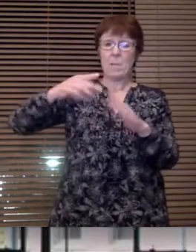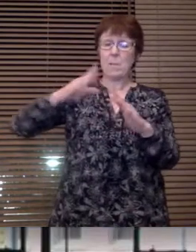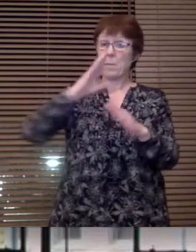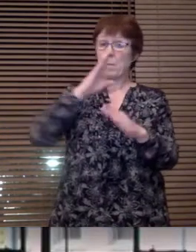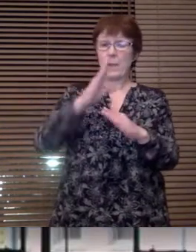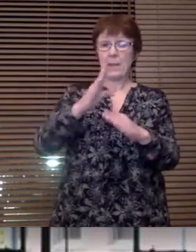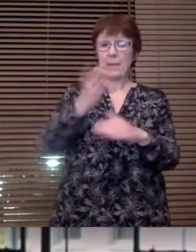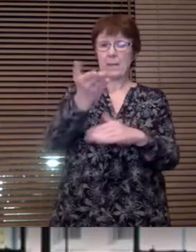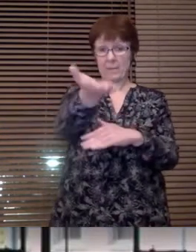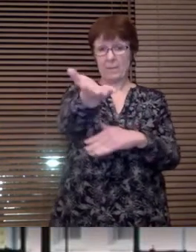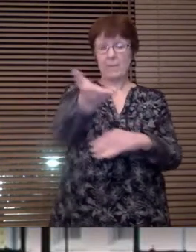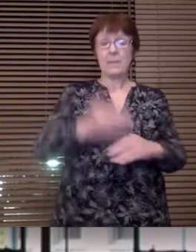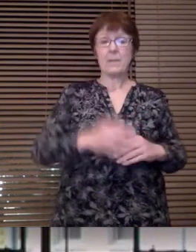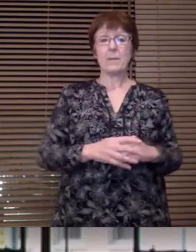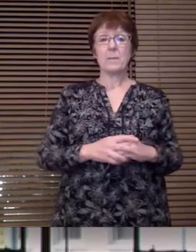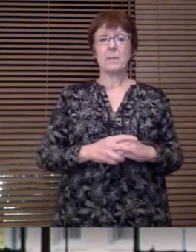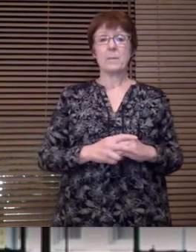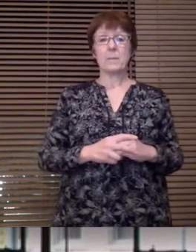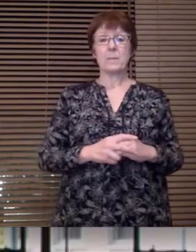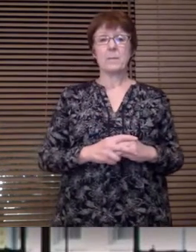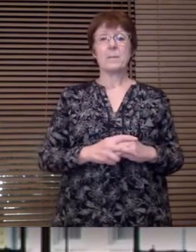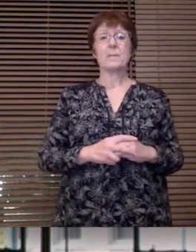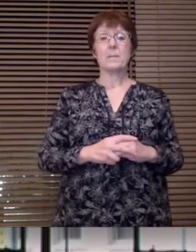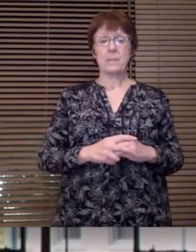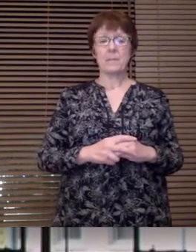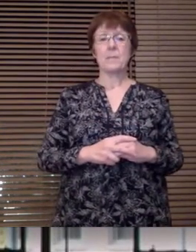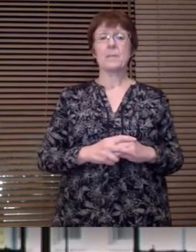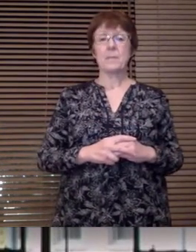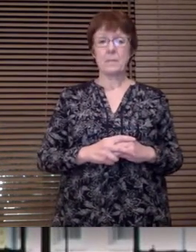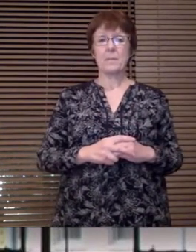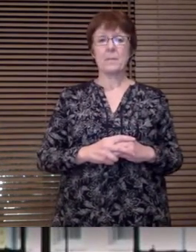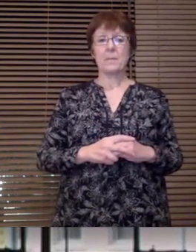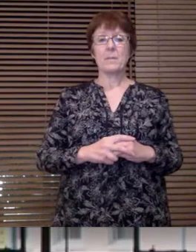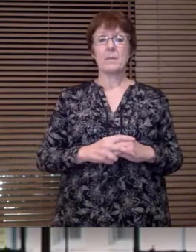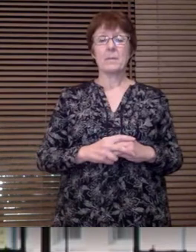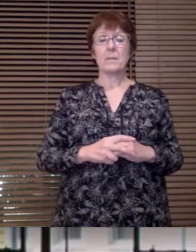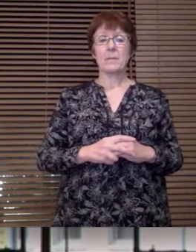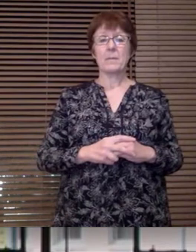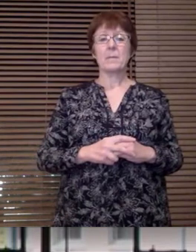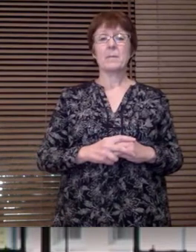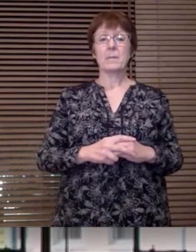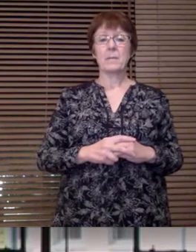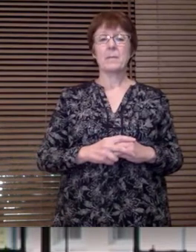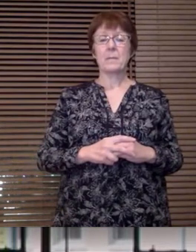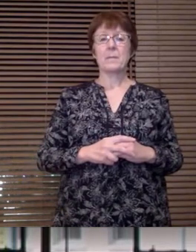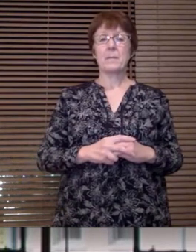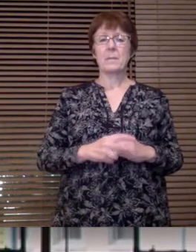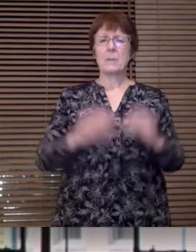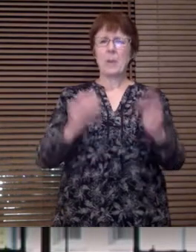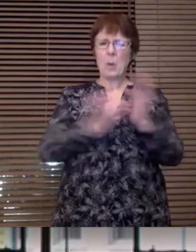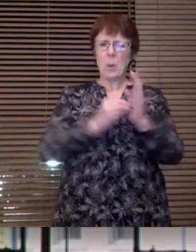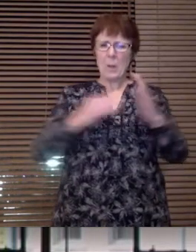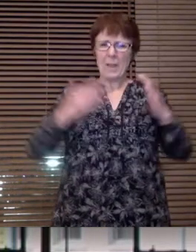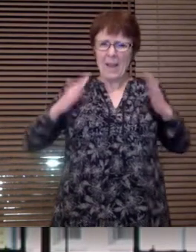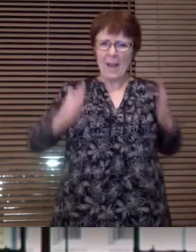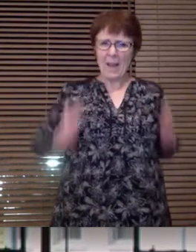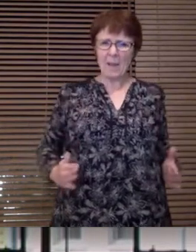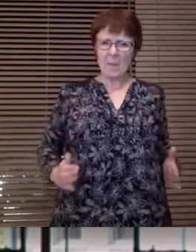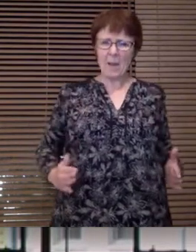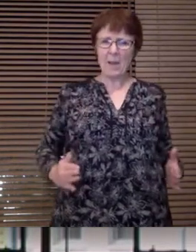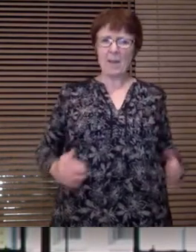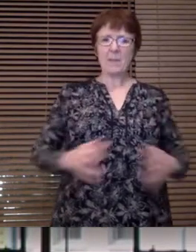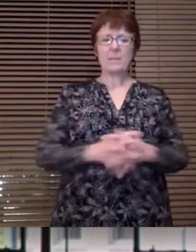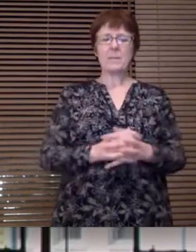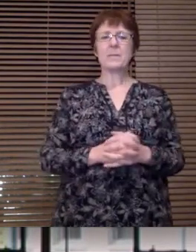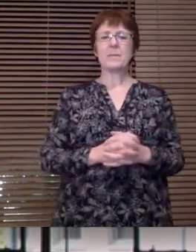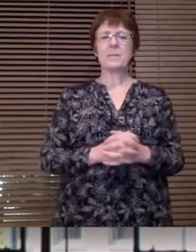And 3, 2, 1, and start the walkout. Go in front support, squeeze the core. Back in, tight